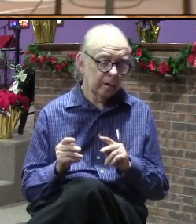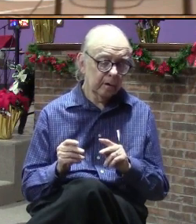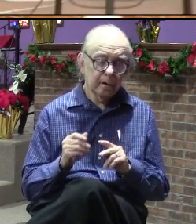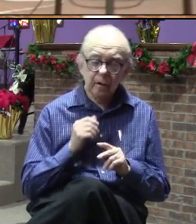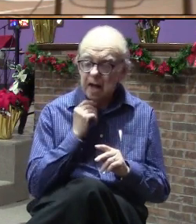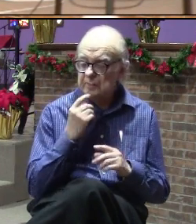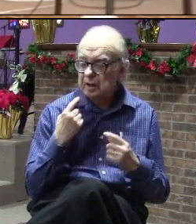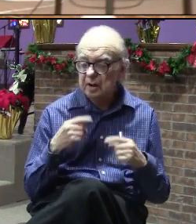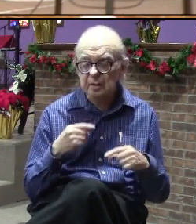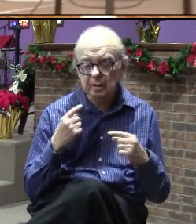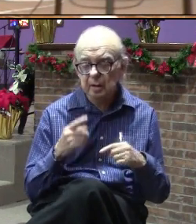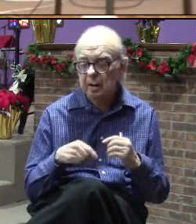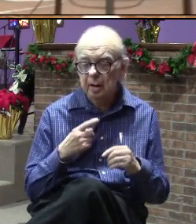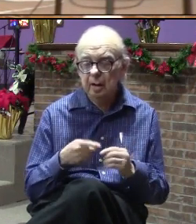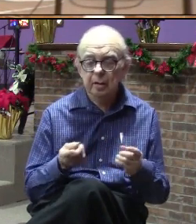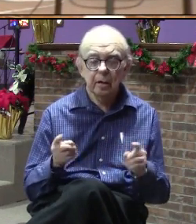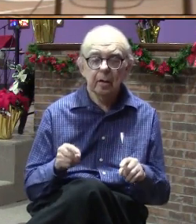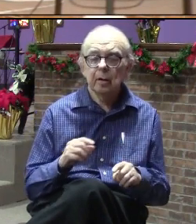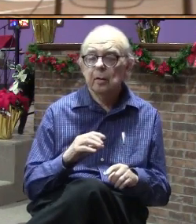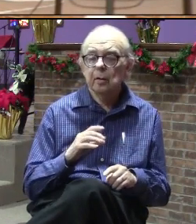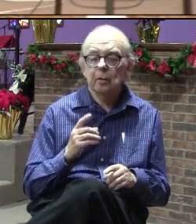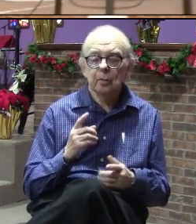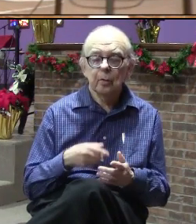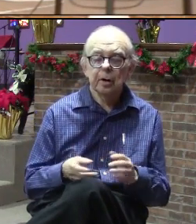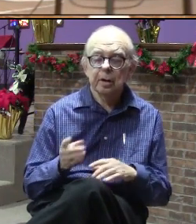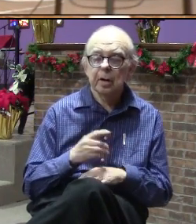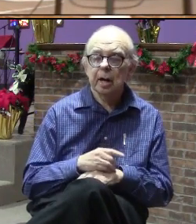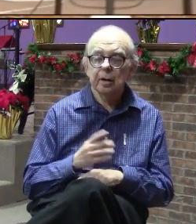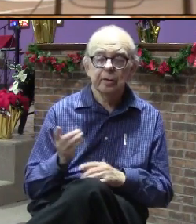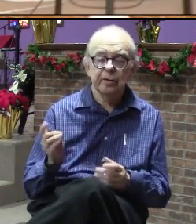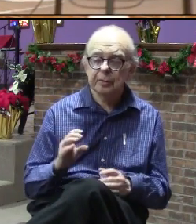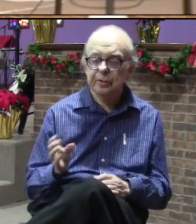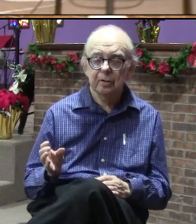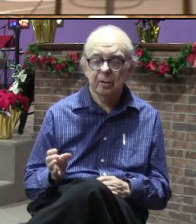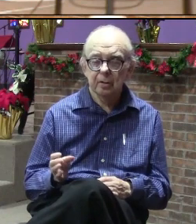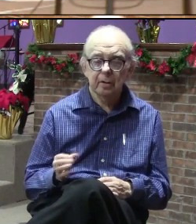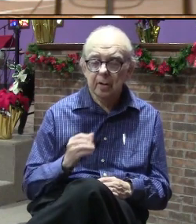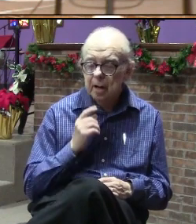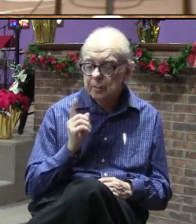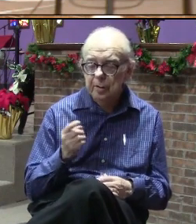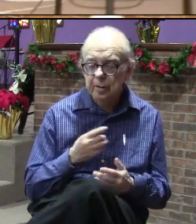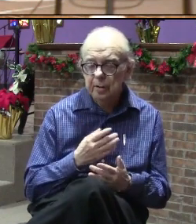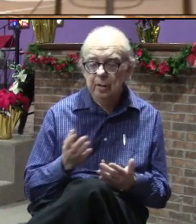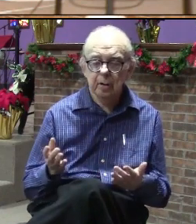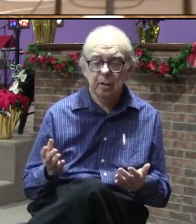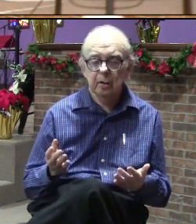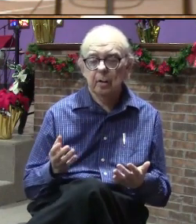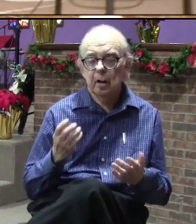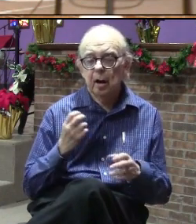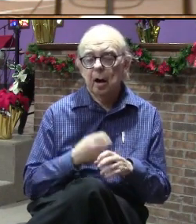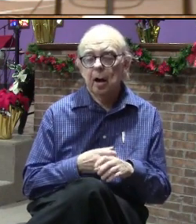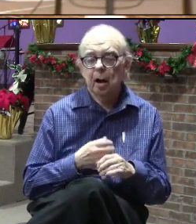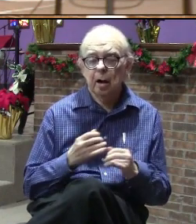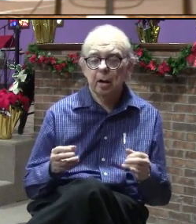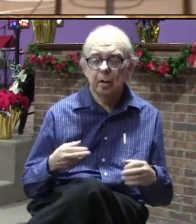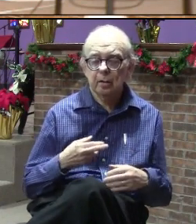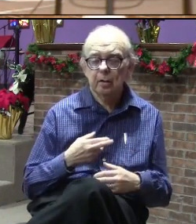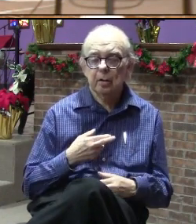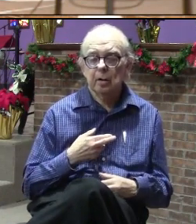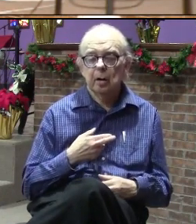argue about when Christmas is, okay? I'm not one of those hard-lying